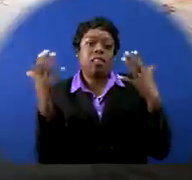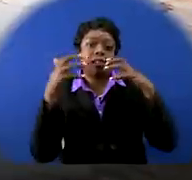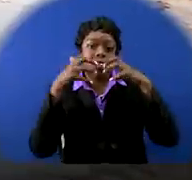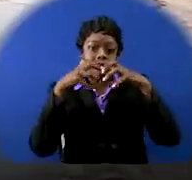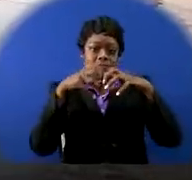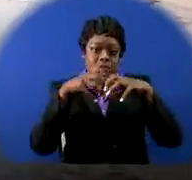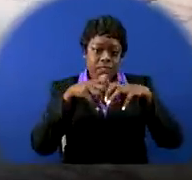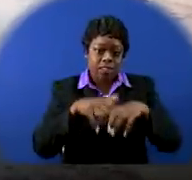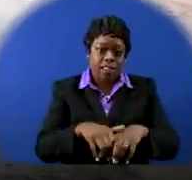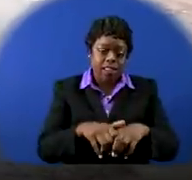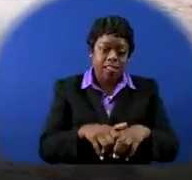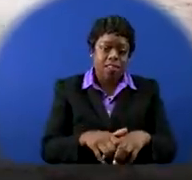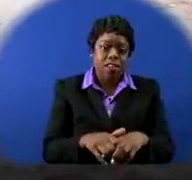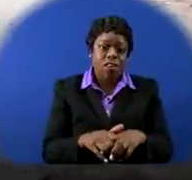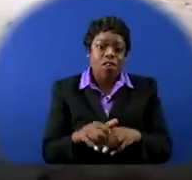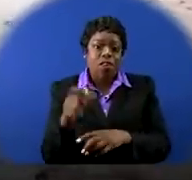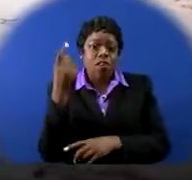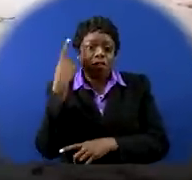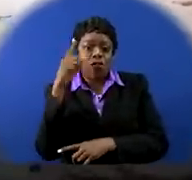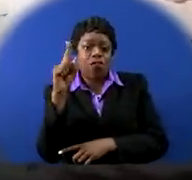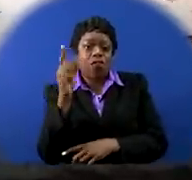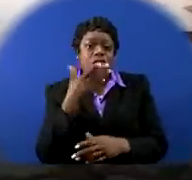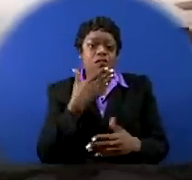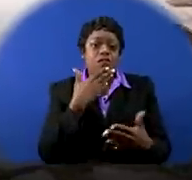Talk about it. Why? Why? For the good.